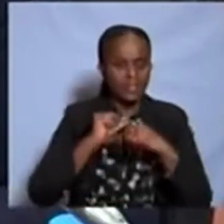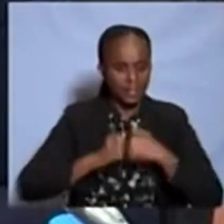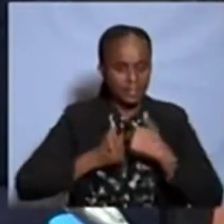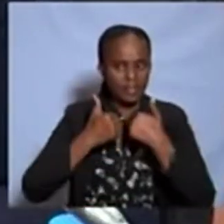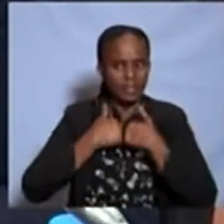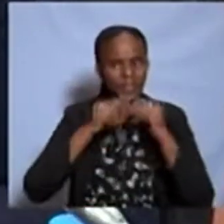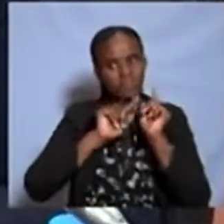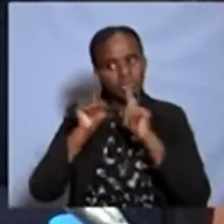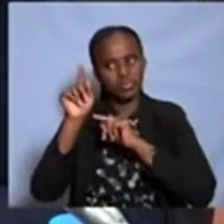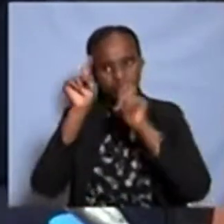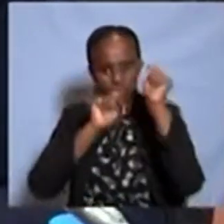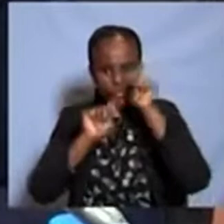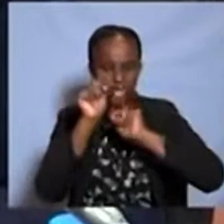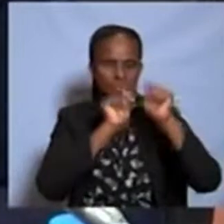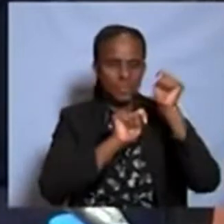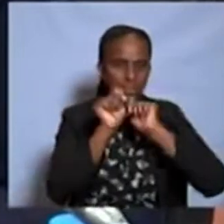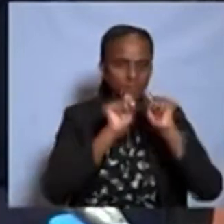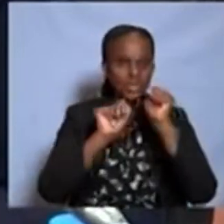tour there. We found